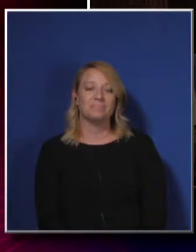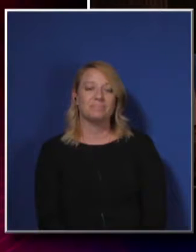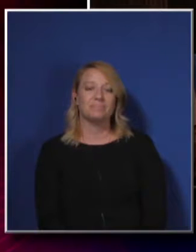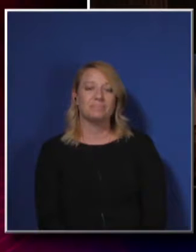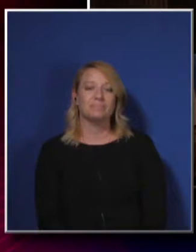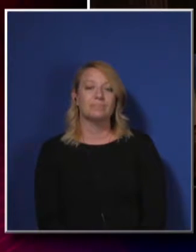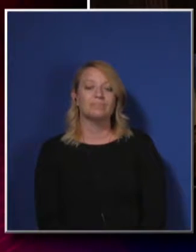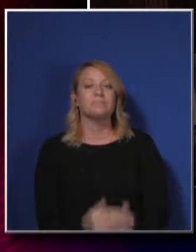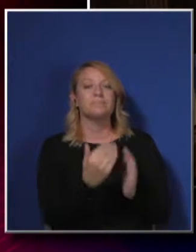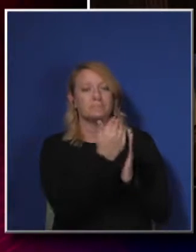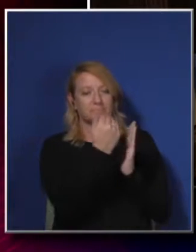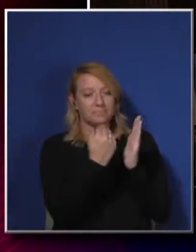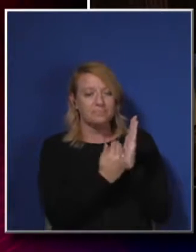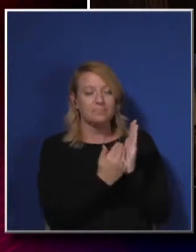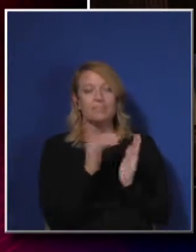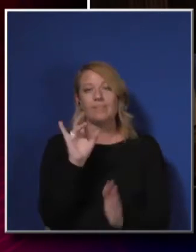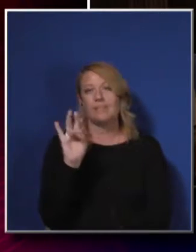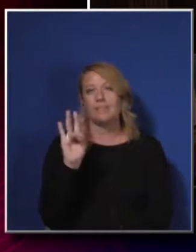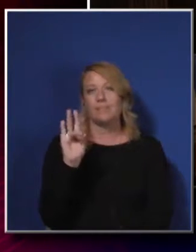Item